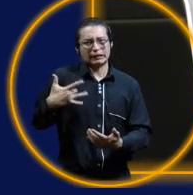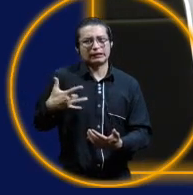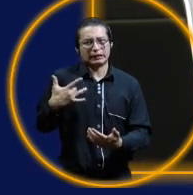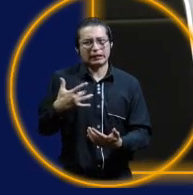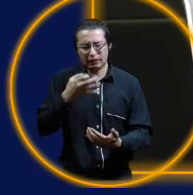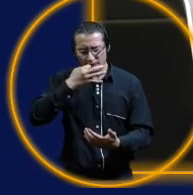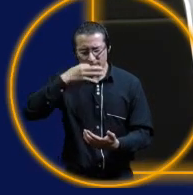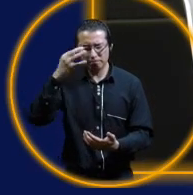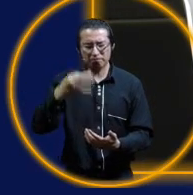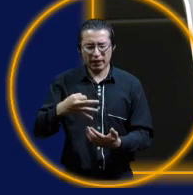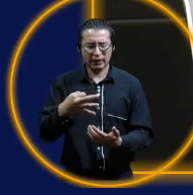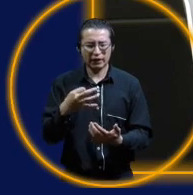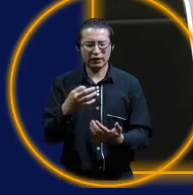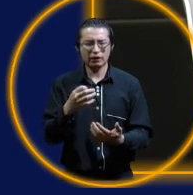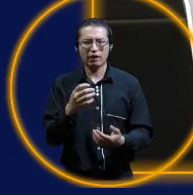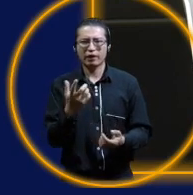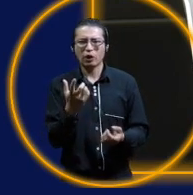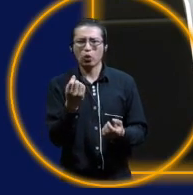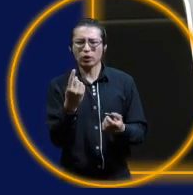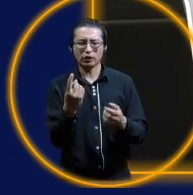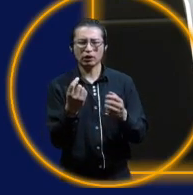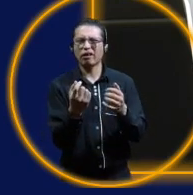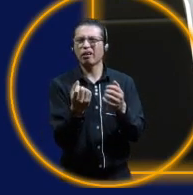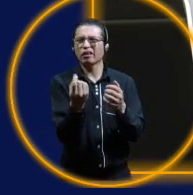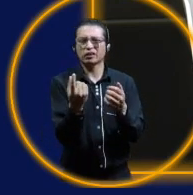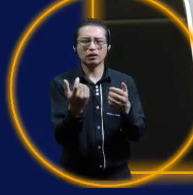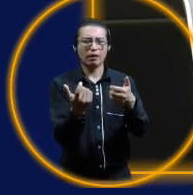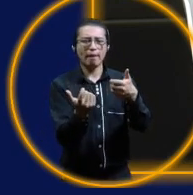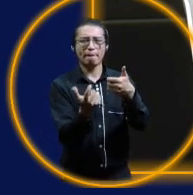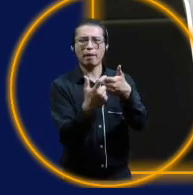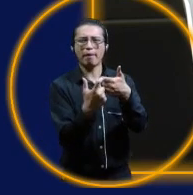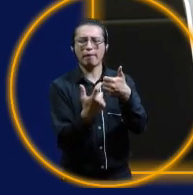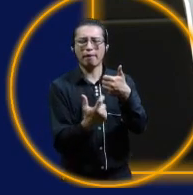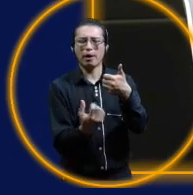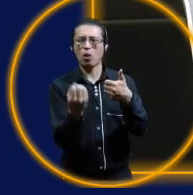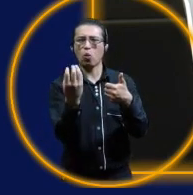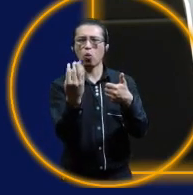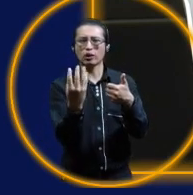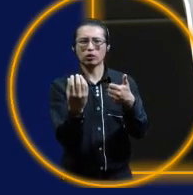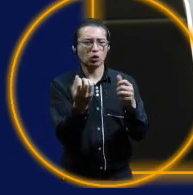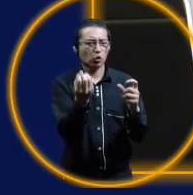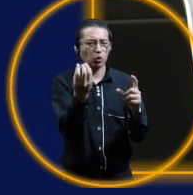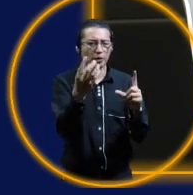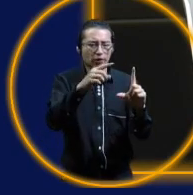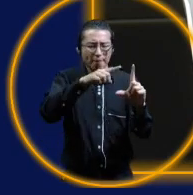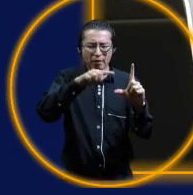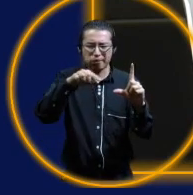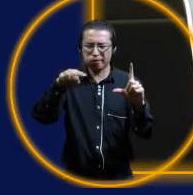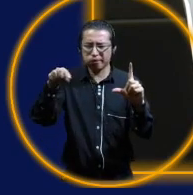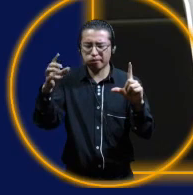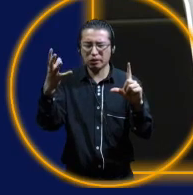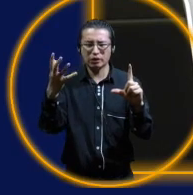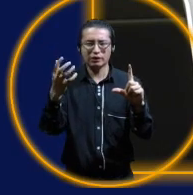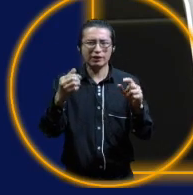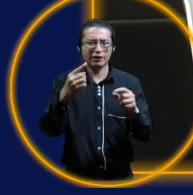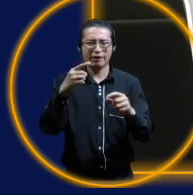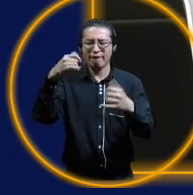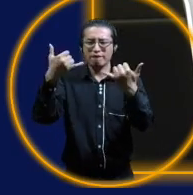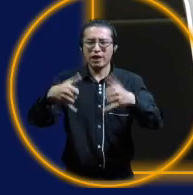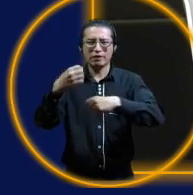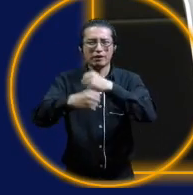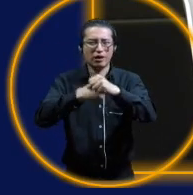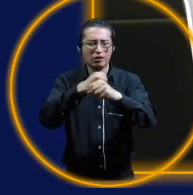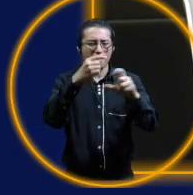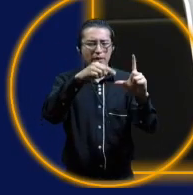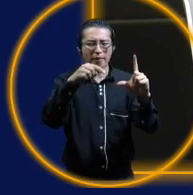everybody's getting their Spotify end of the year numbers, and the artists, we're seeing our life in these numbers,